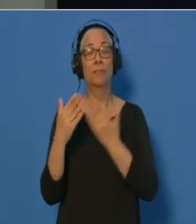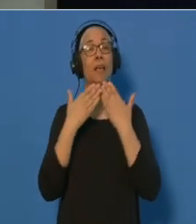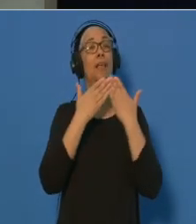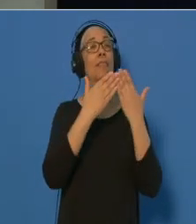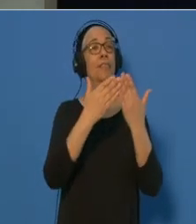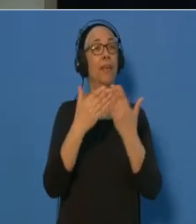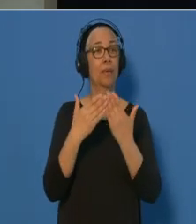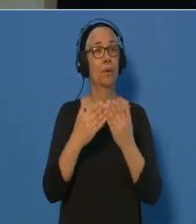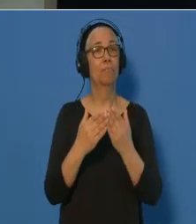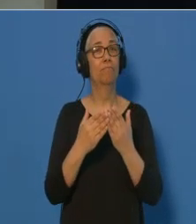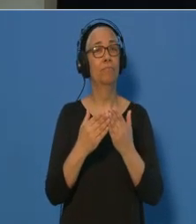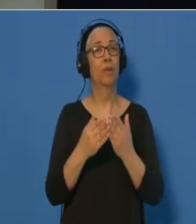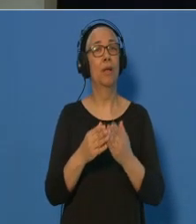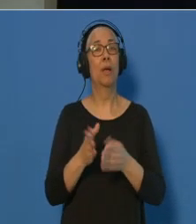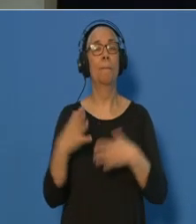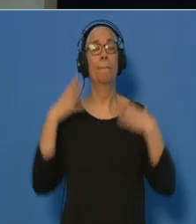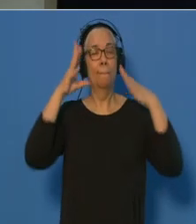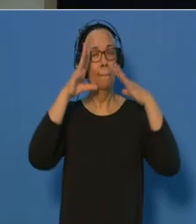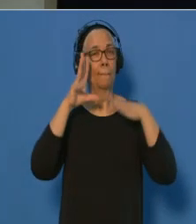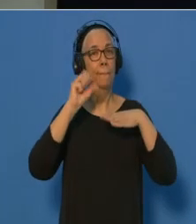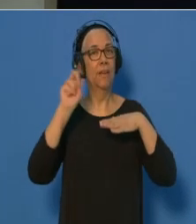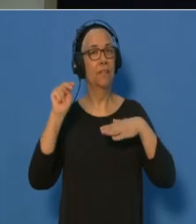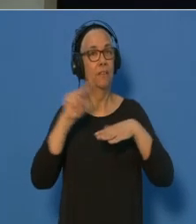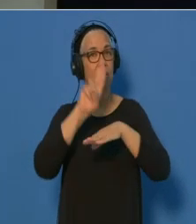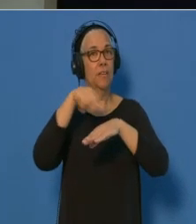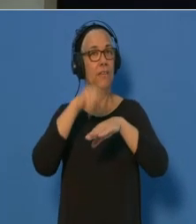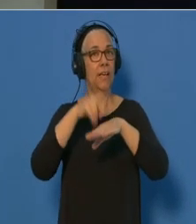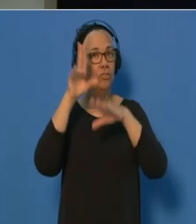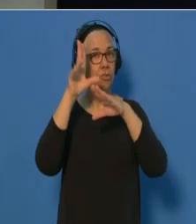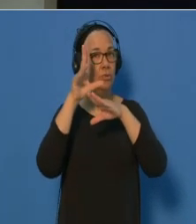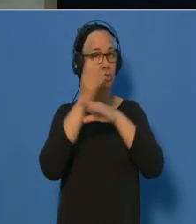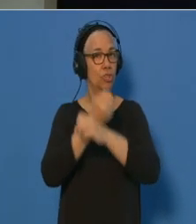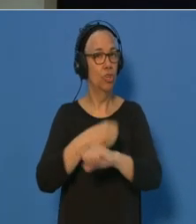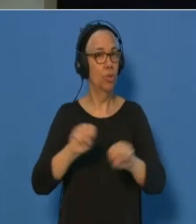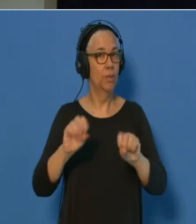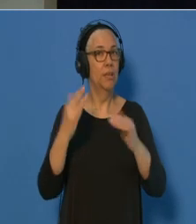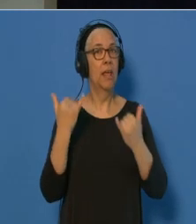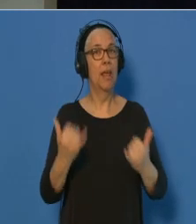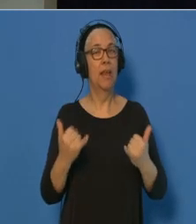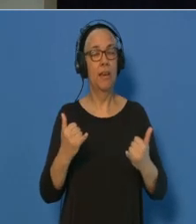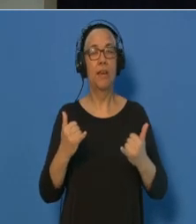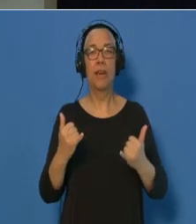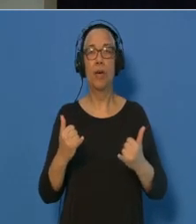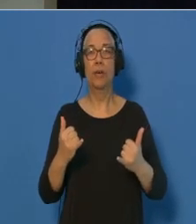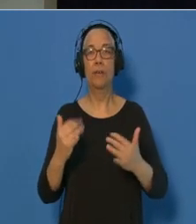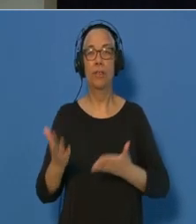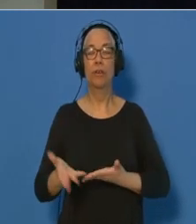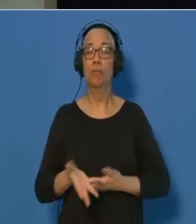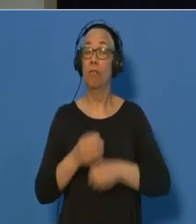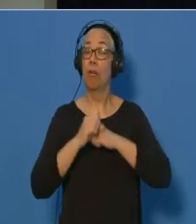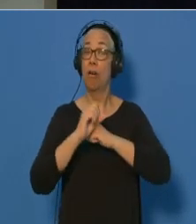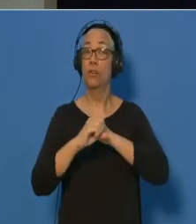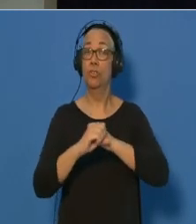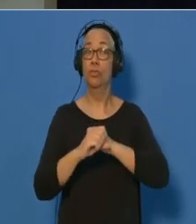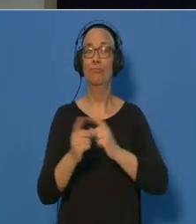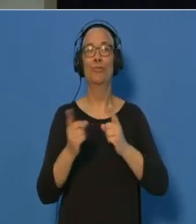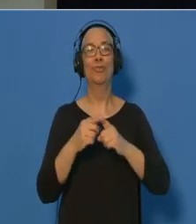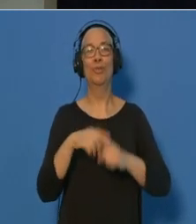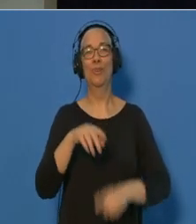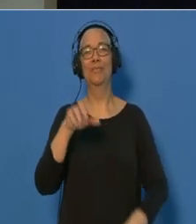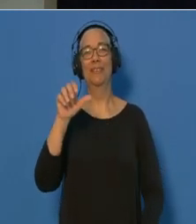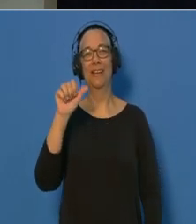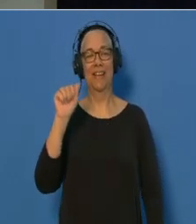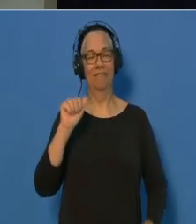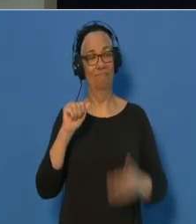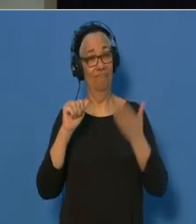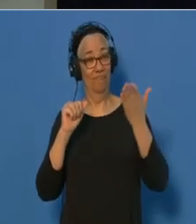very much, Minister of National Security. I will now hand the press conference over to the Attorney General and Minister